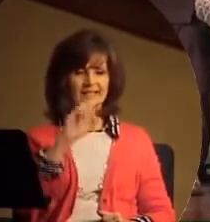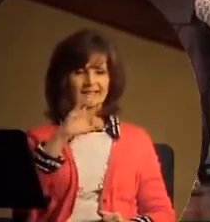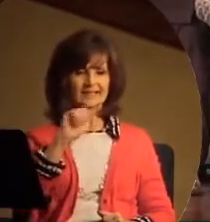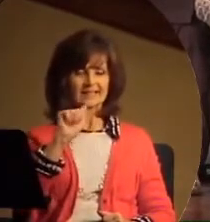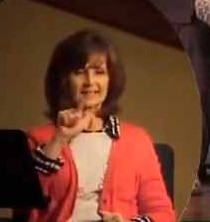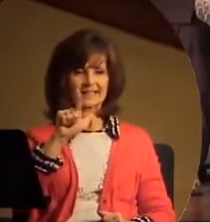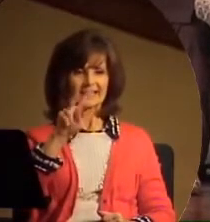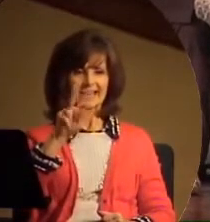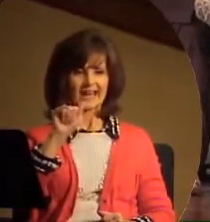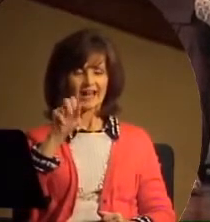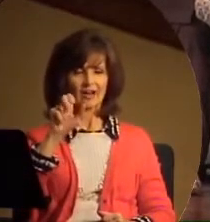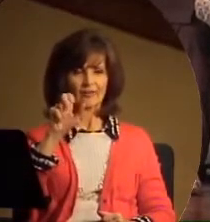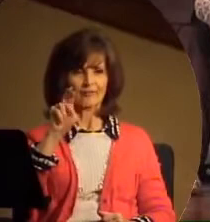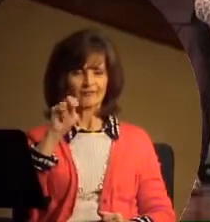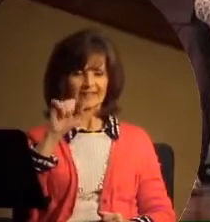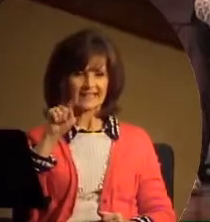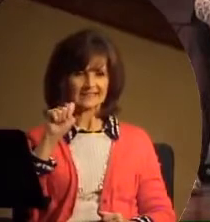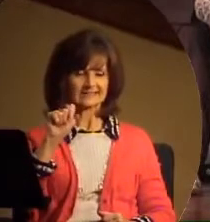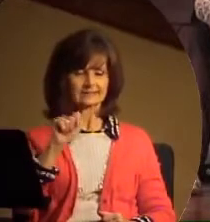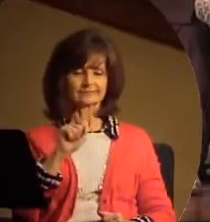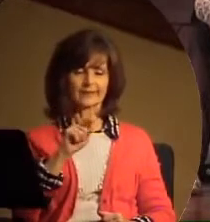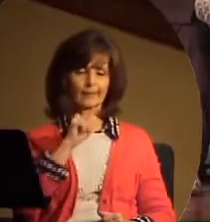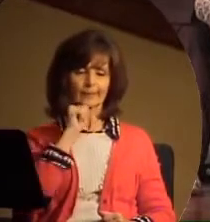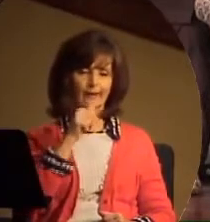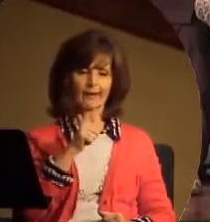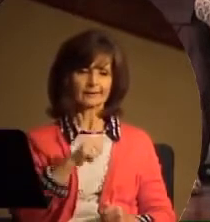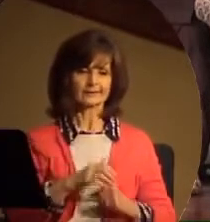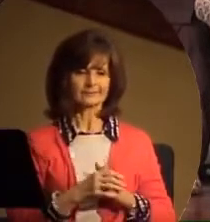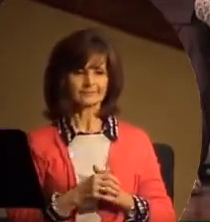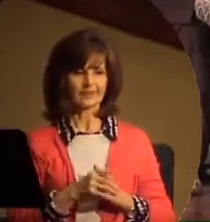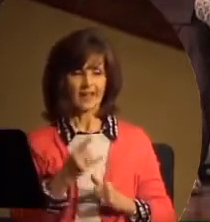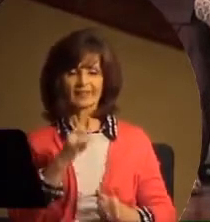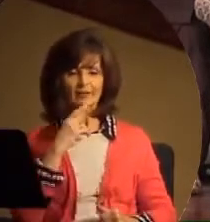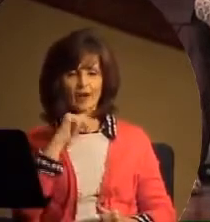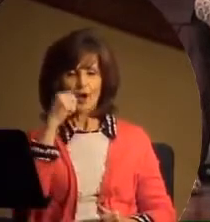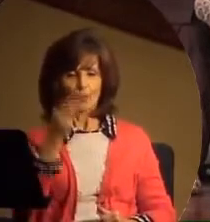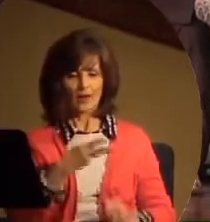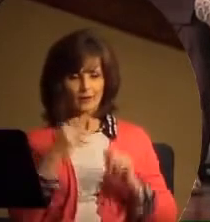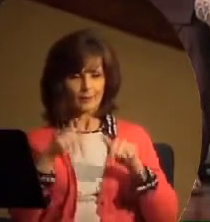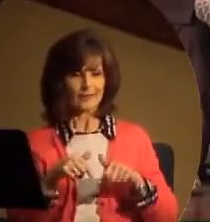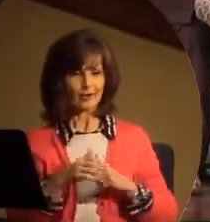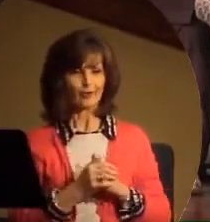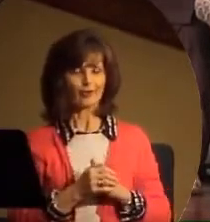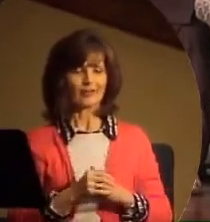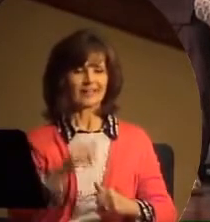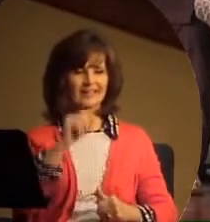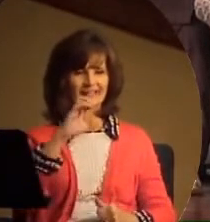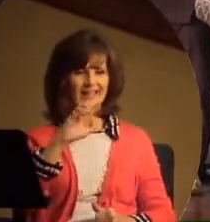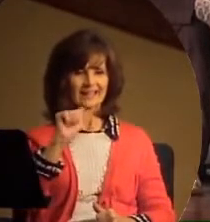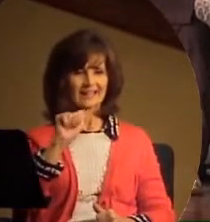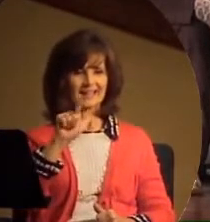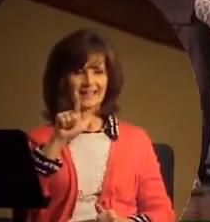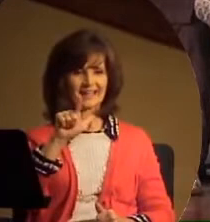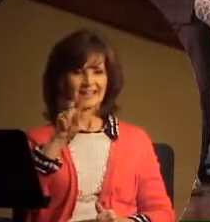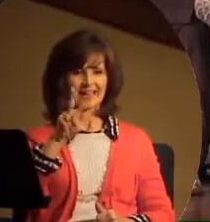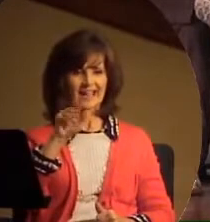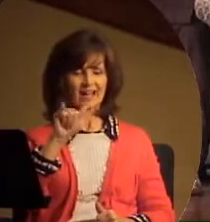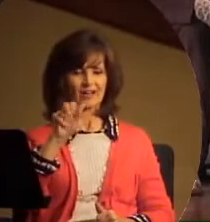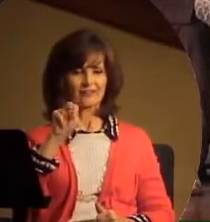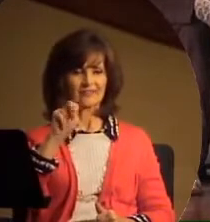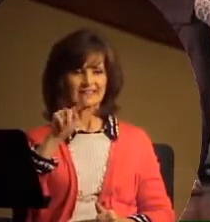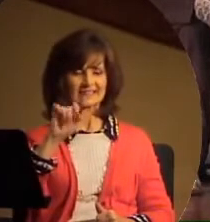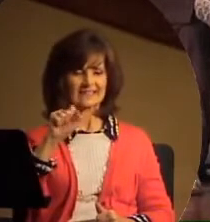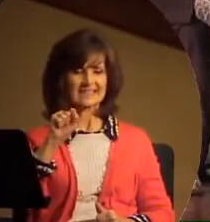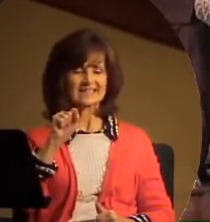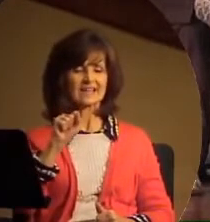ain't one. And they're not welcomed here at Woodland. Can I have an amen? Amen? Calvinists are not welcome here at Woodland. But